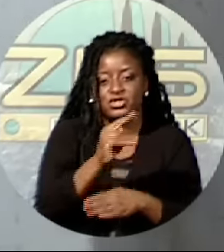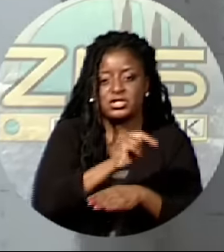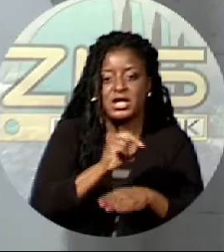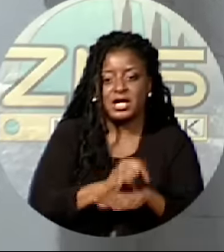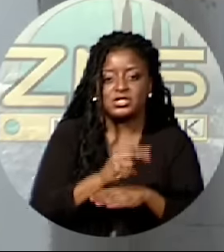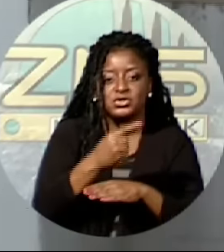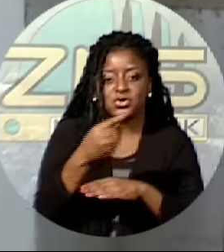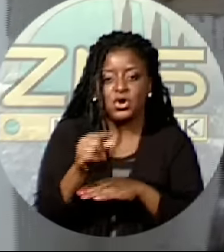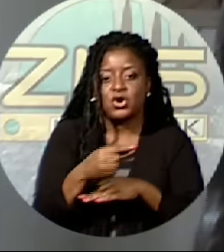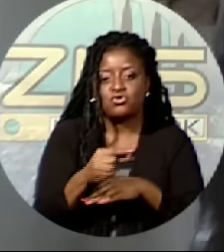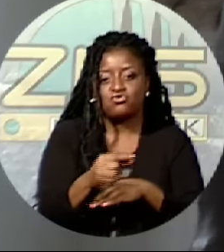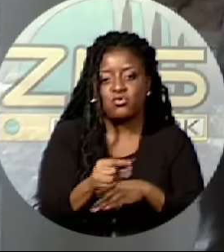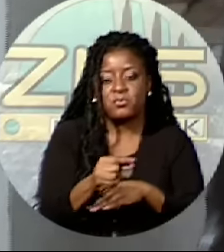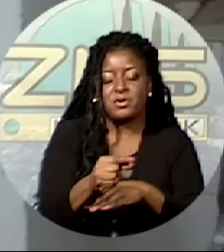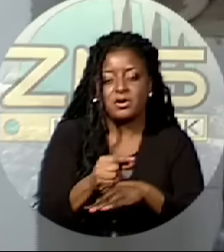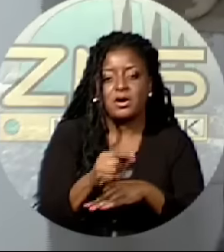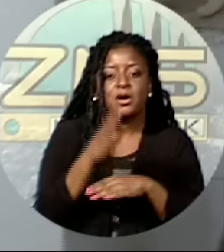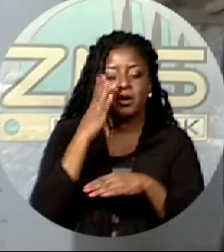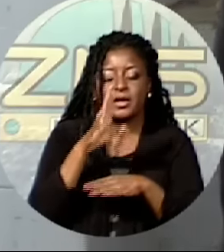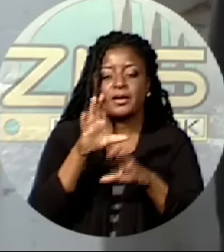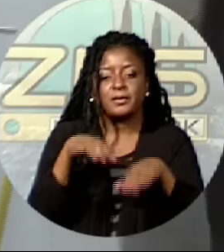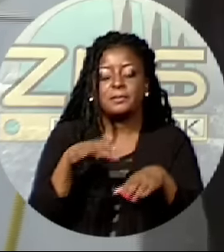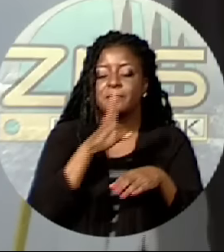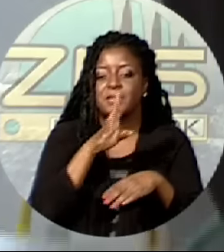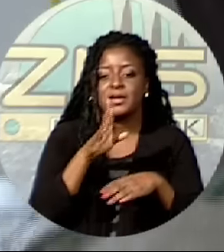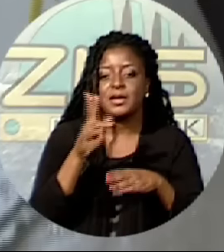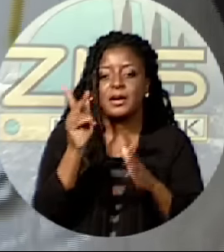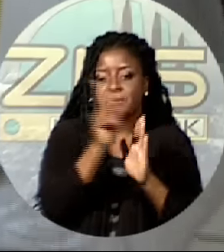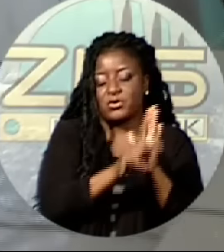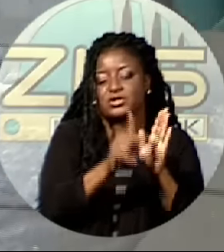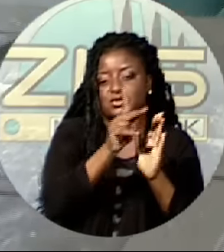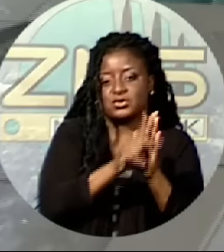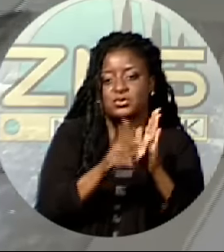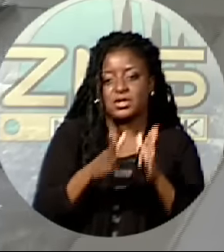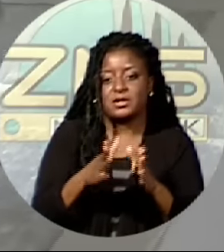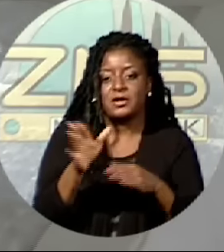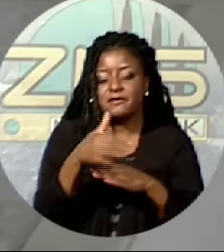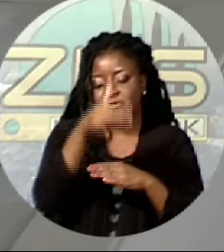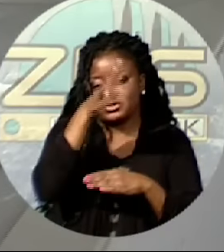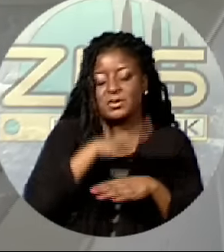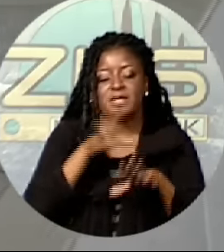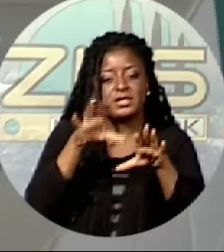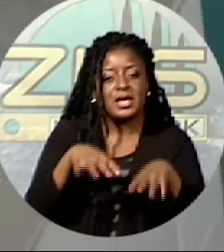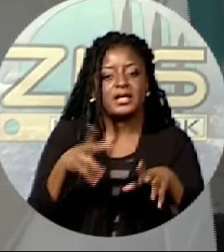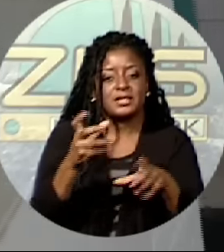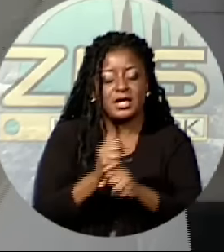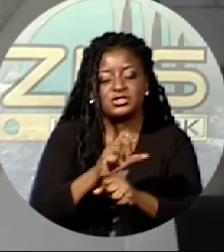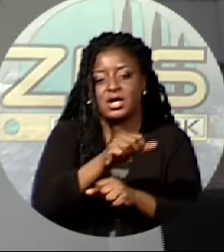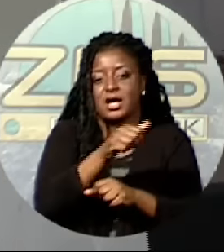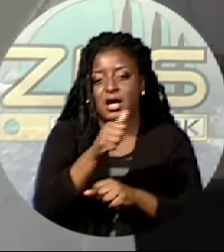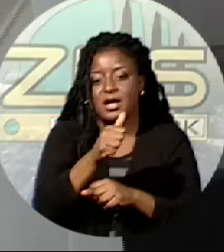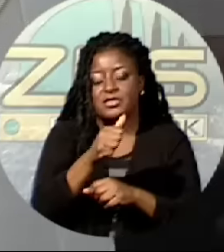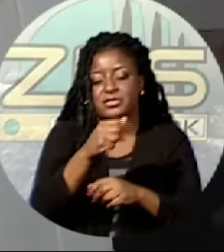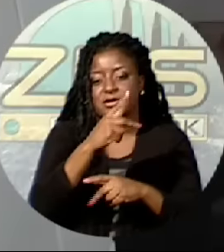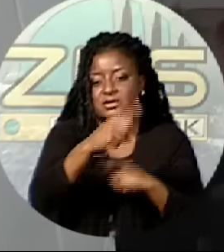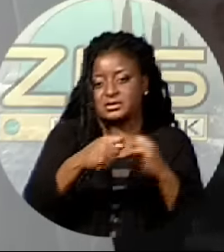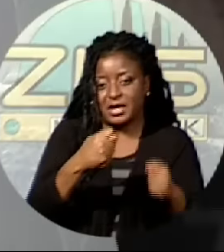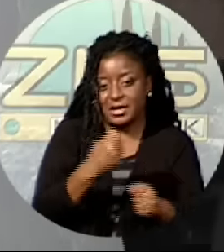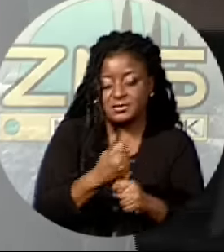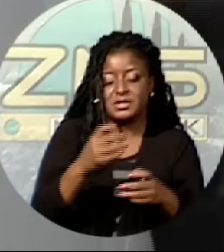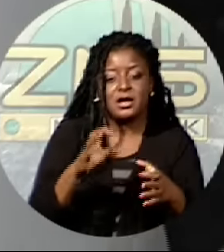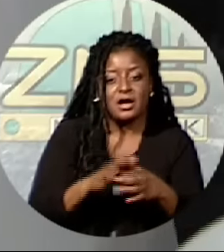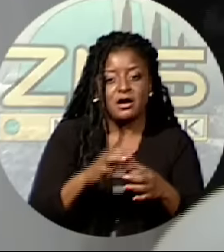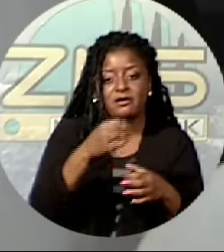to prosecution. He notes that fishermen can catch other species of the fish, like the strawberry grouper. Minister Gray is commending